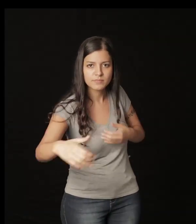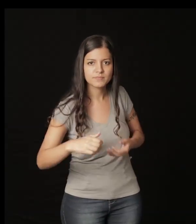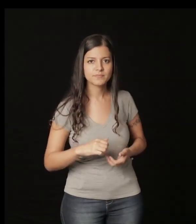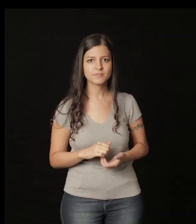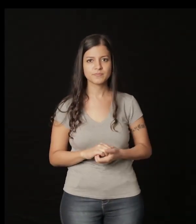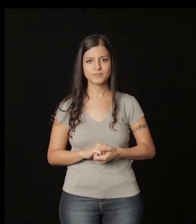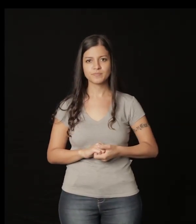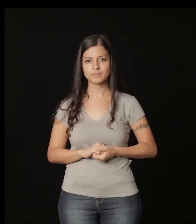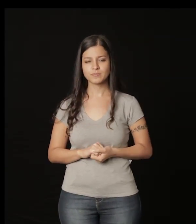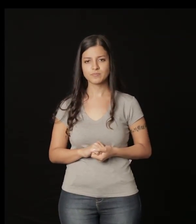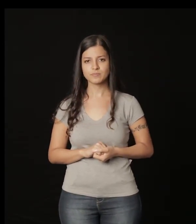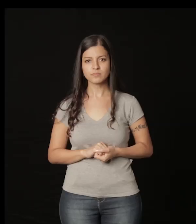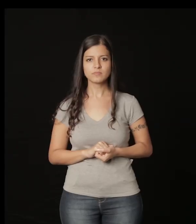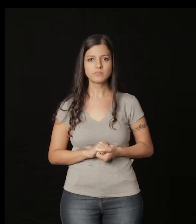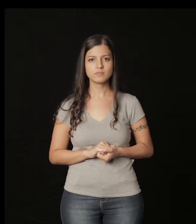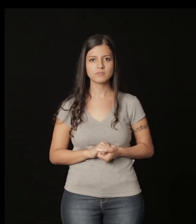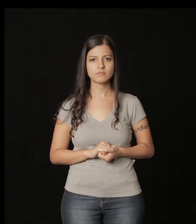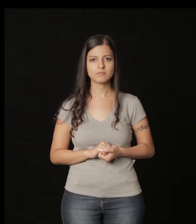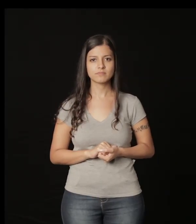expose it.